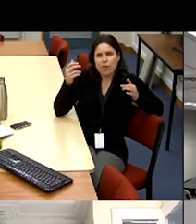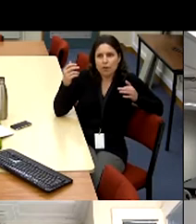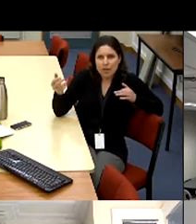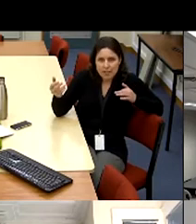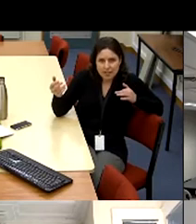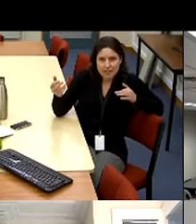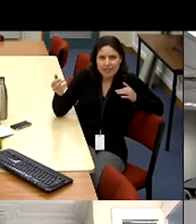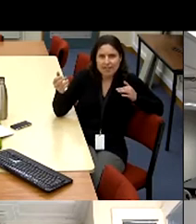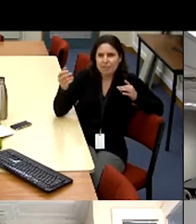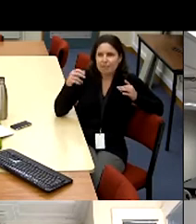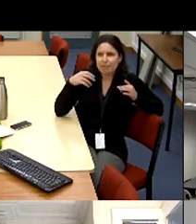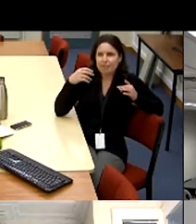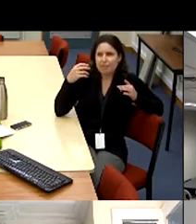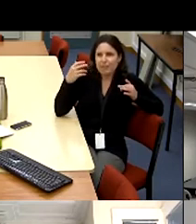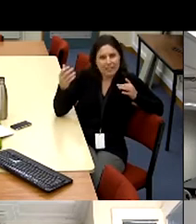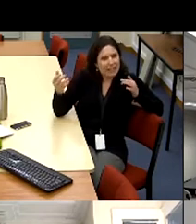of crisis,